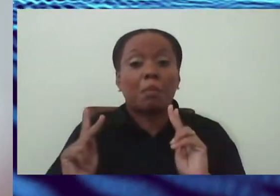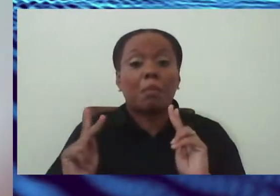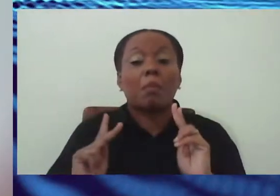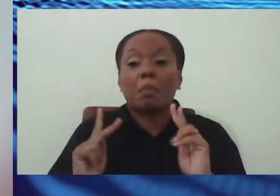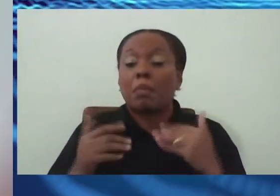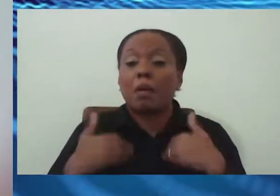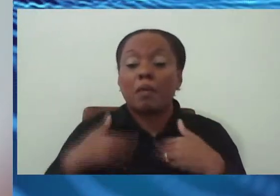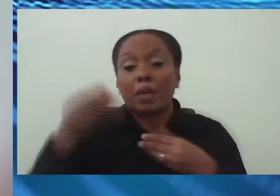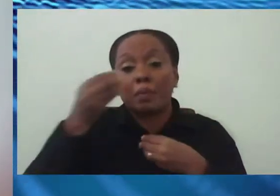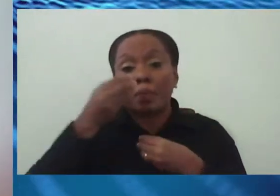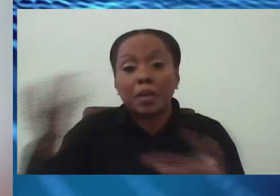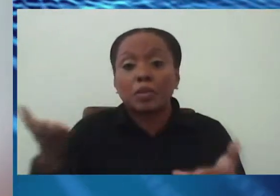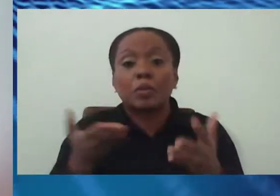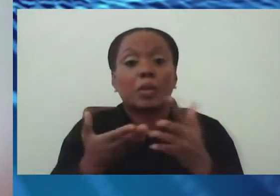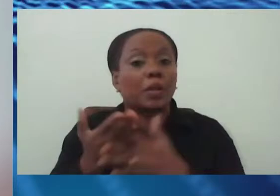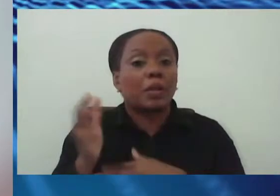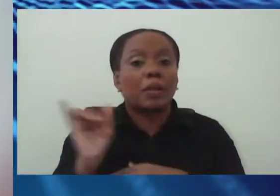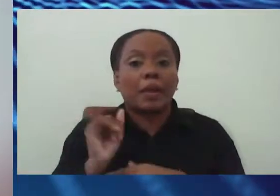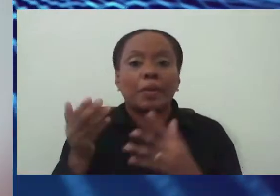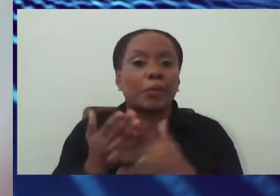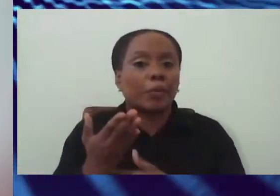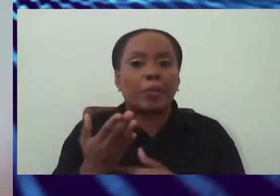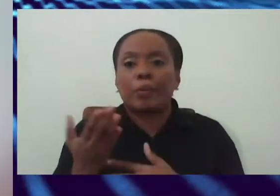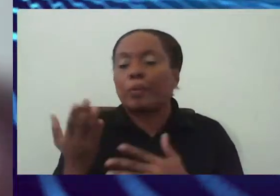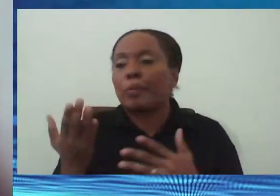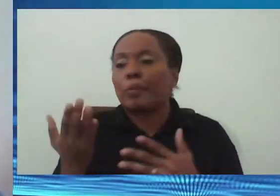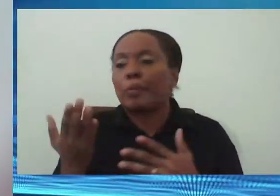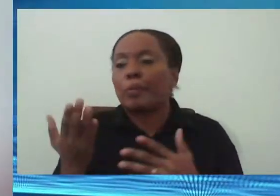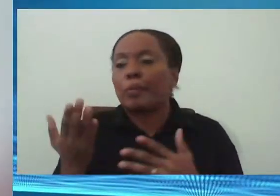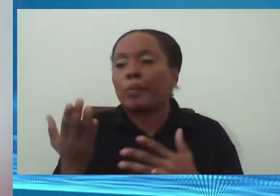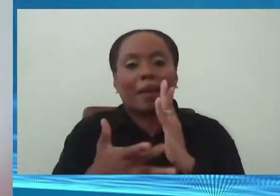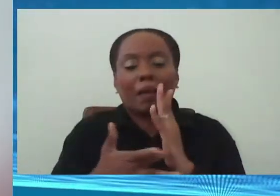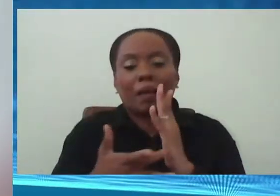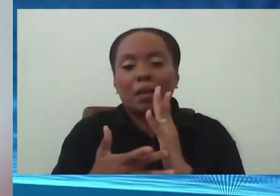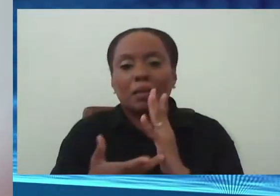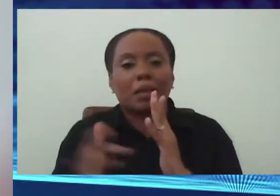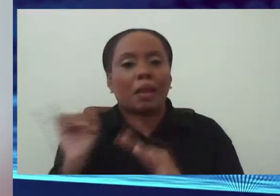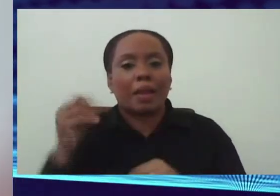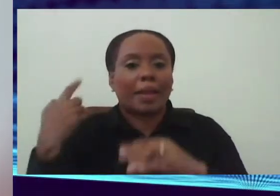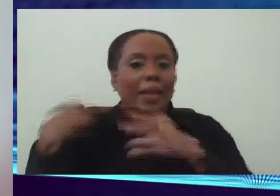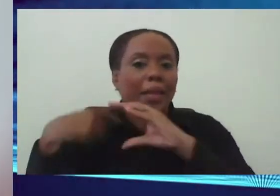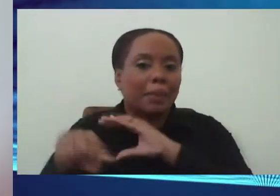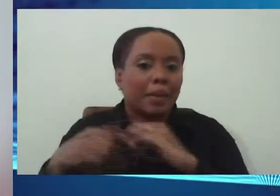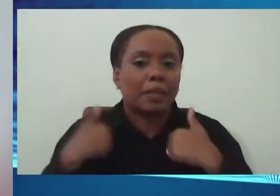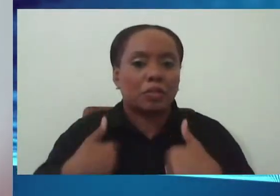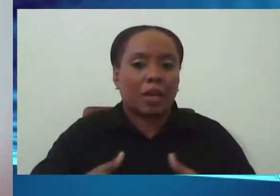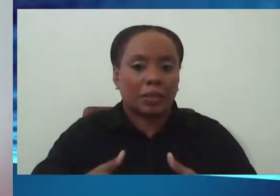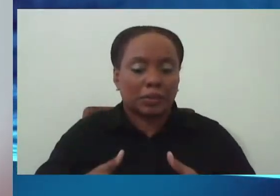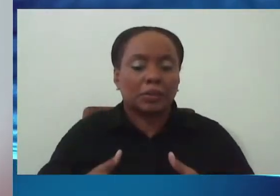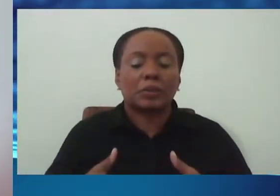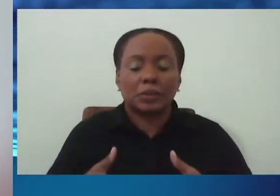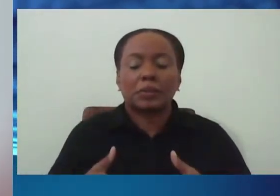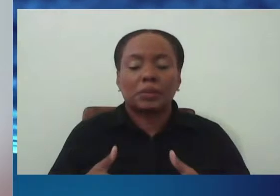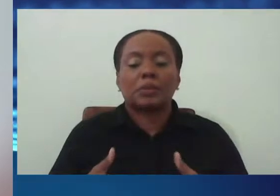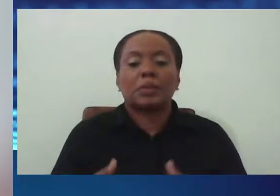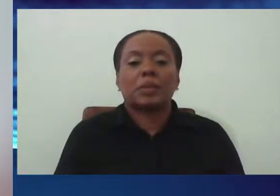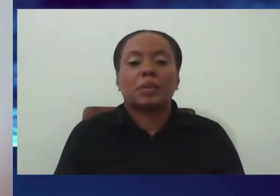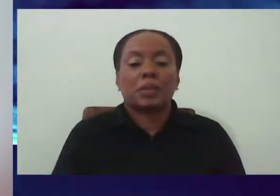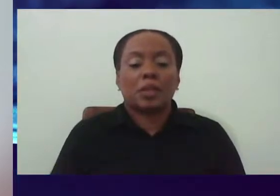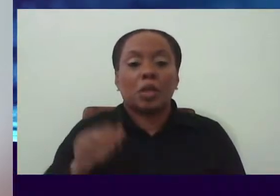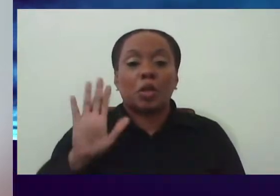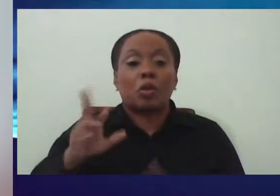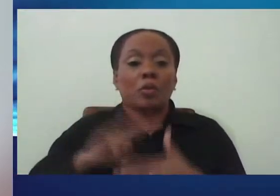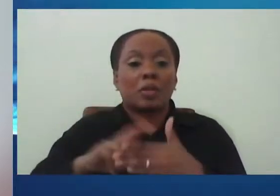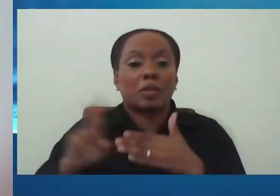in their electronic system, those results are automatically sent out to the email address that is stored in the